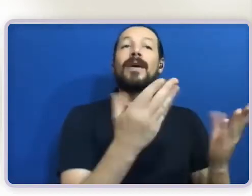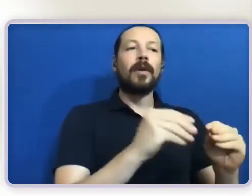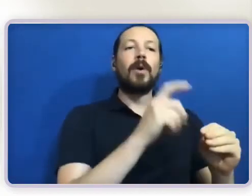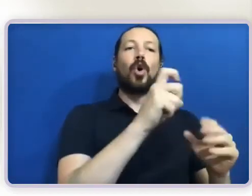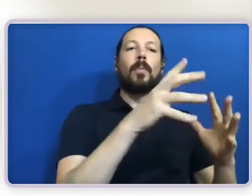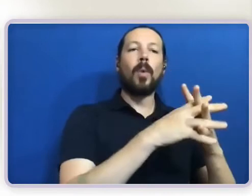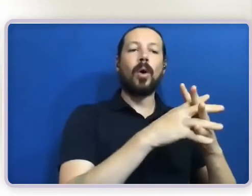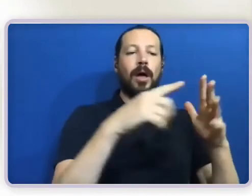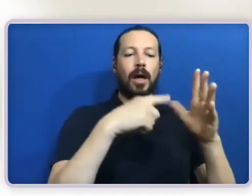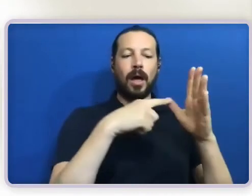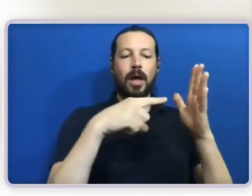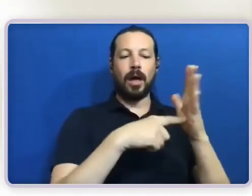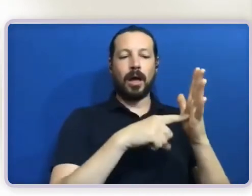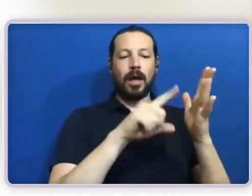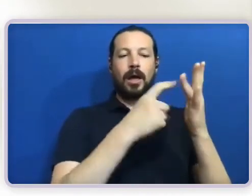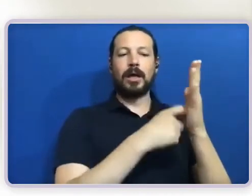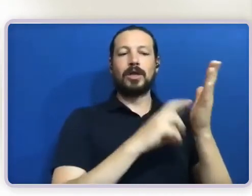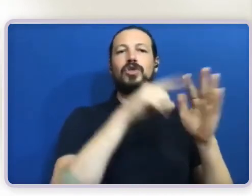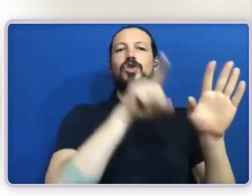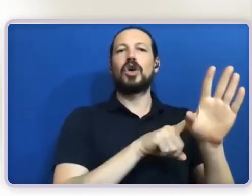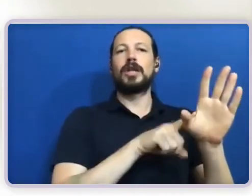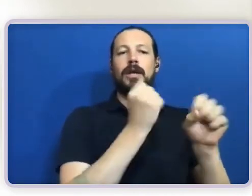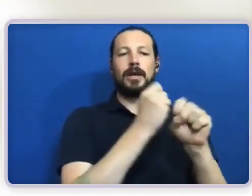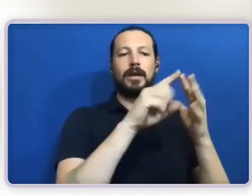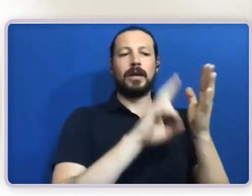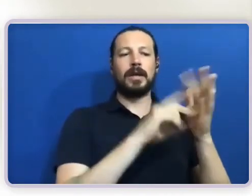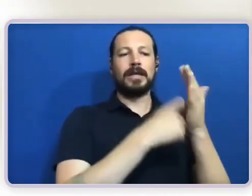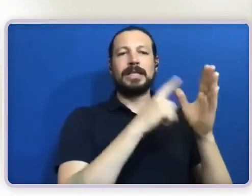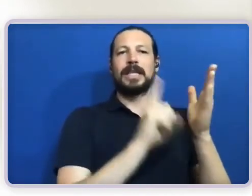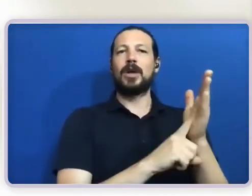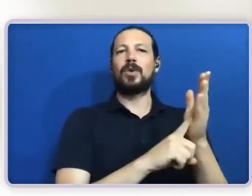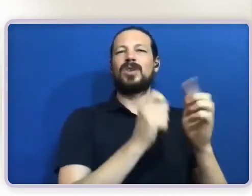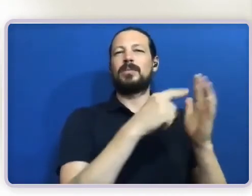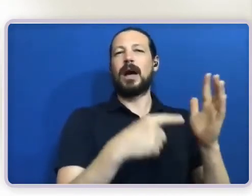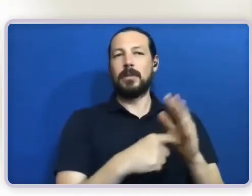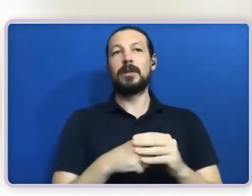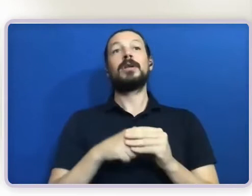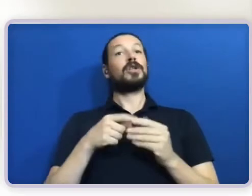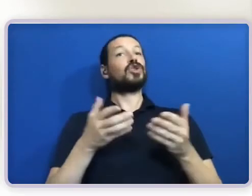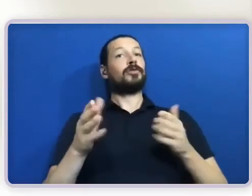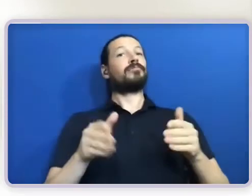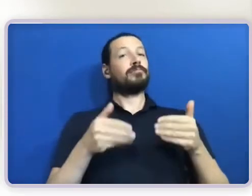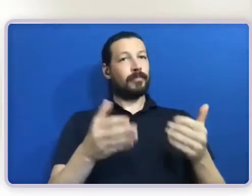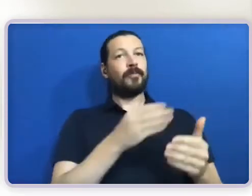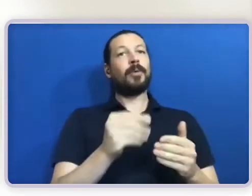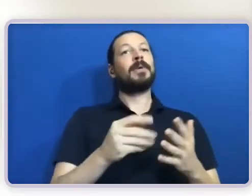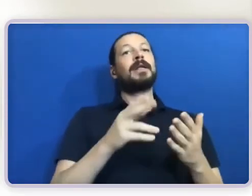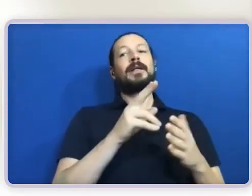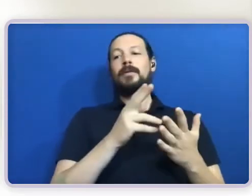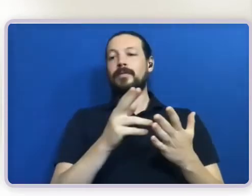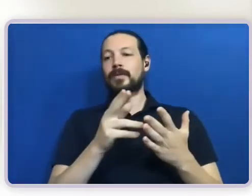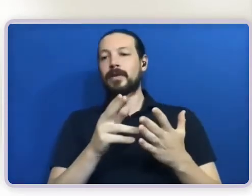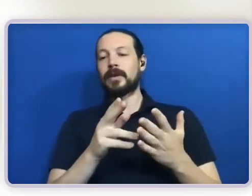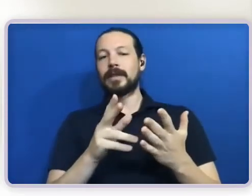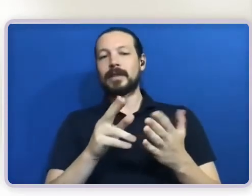and the service is being delivered by National Legal Aid and the National Aboriginal and Torres Strait Islander Legal Services, as